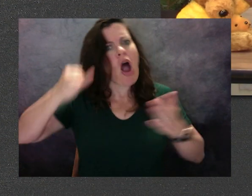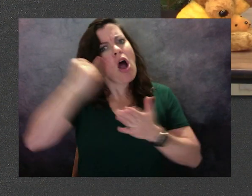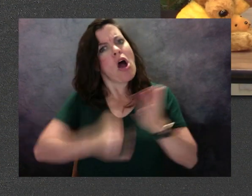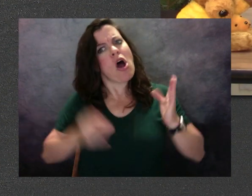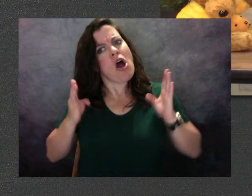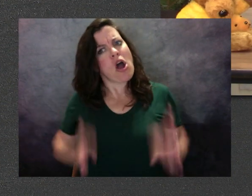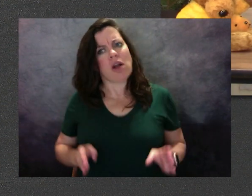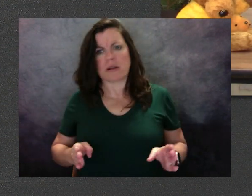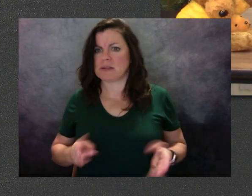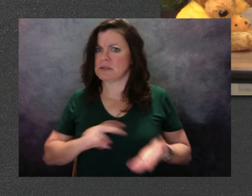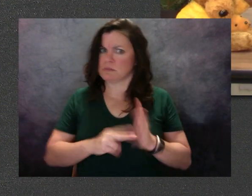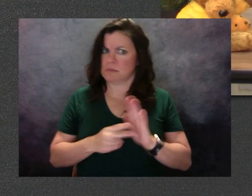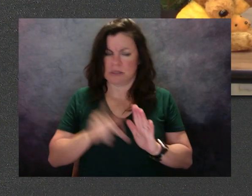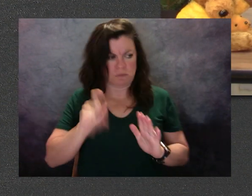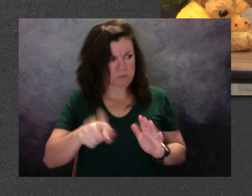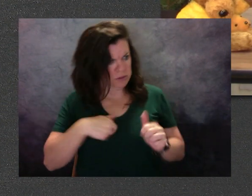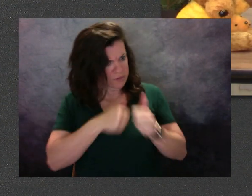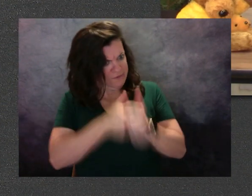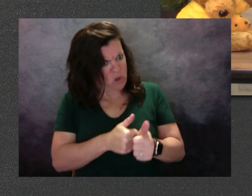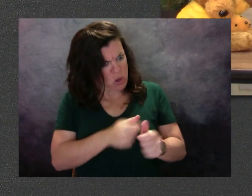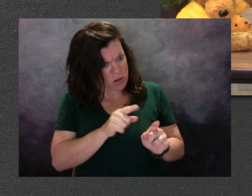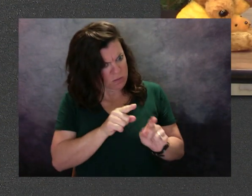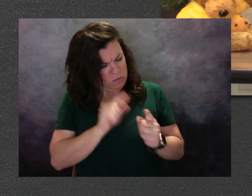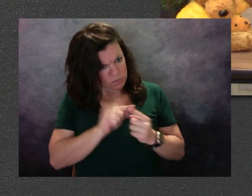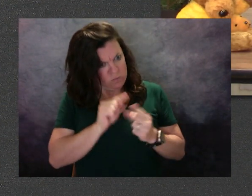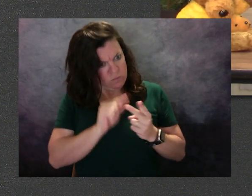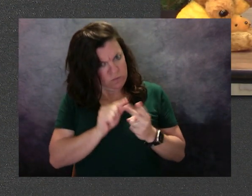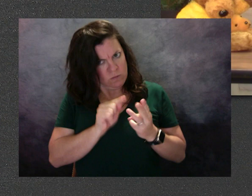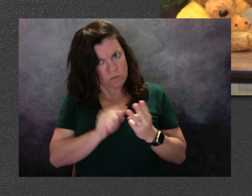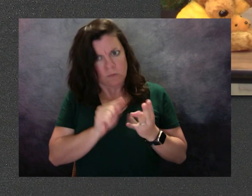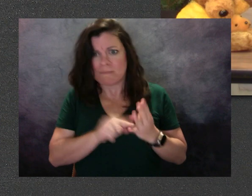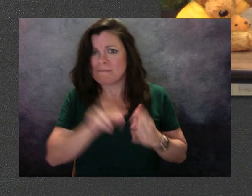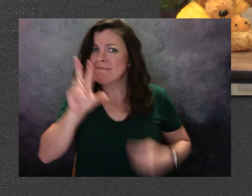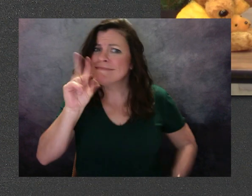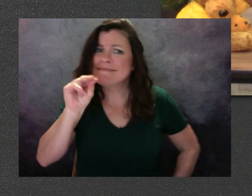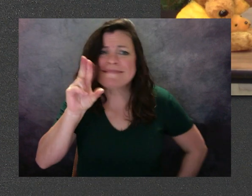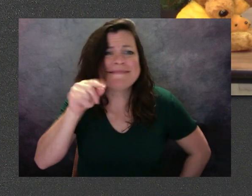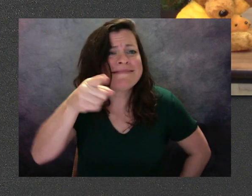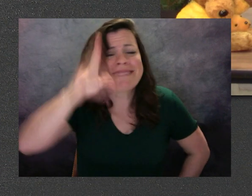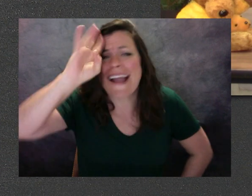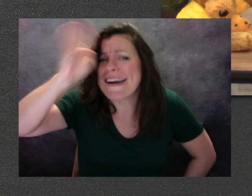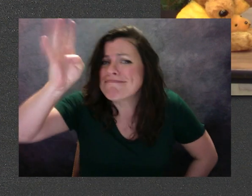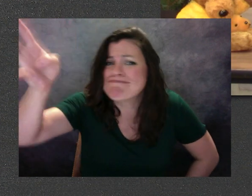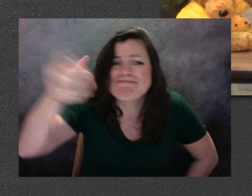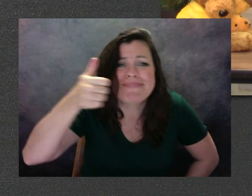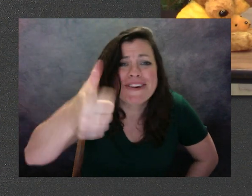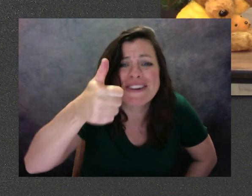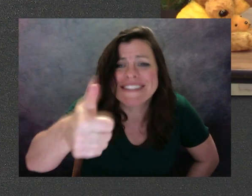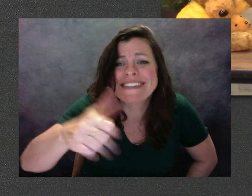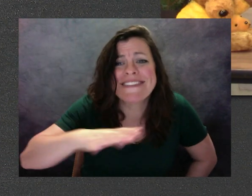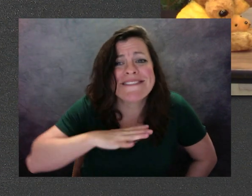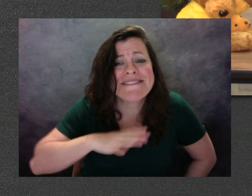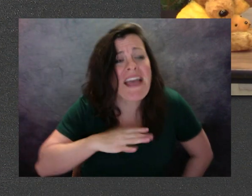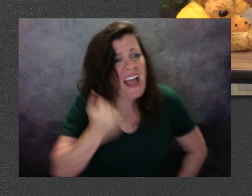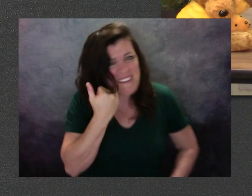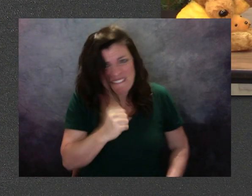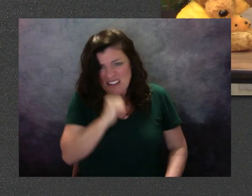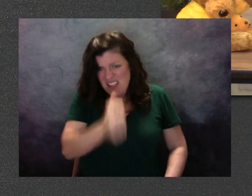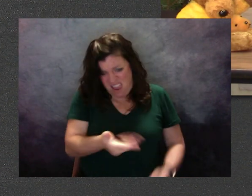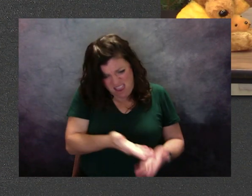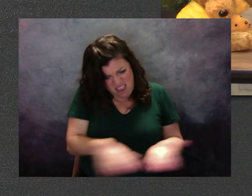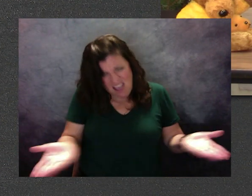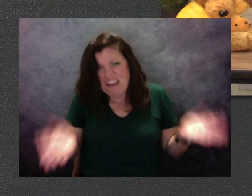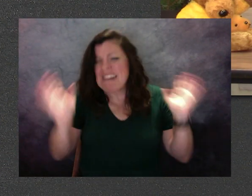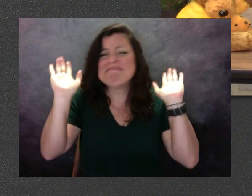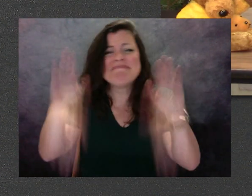special. So, if you don't have all these things, that's okay. You might use paint instead of markers, or you